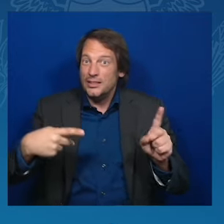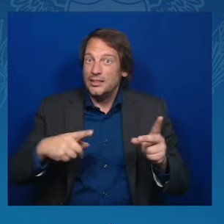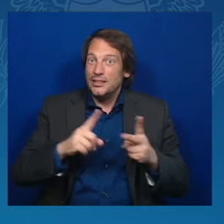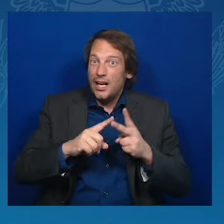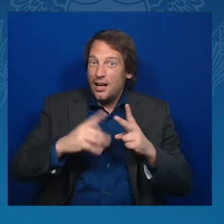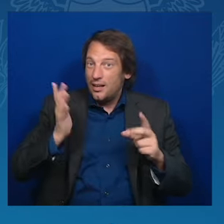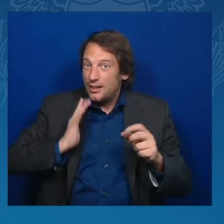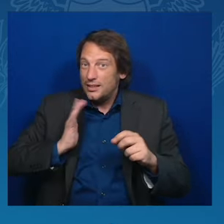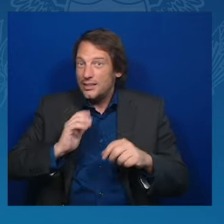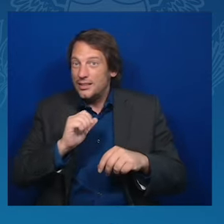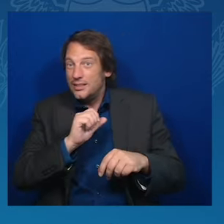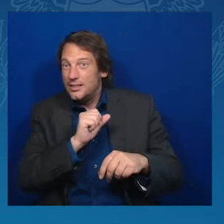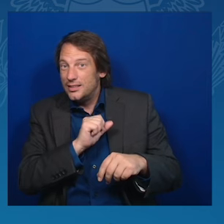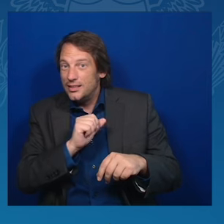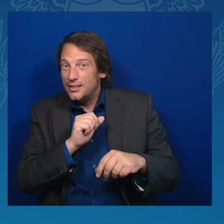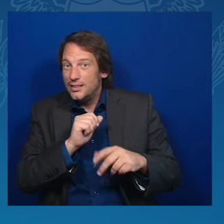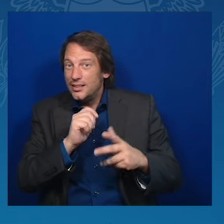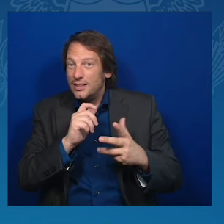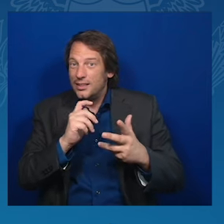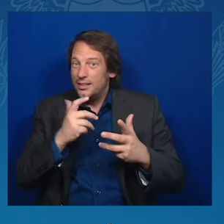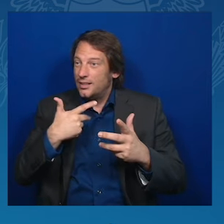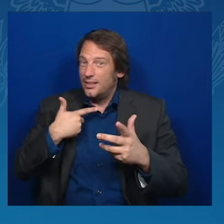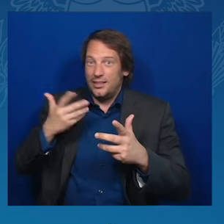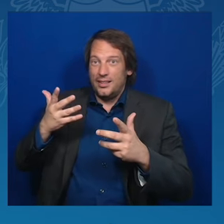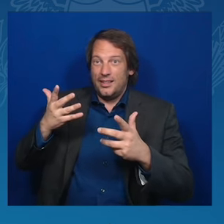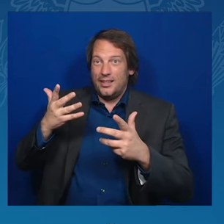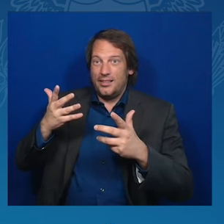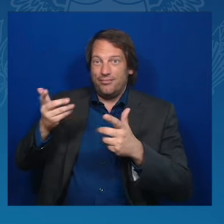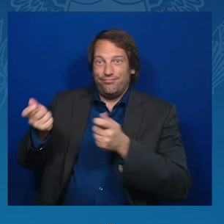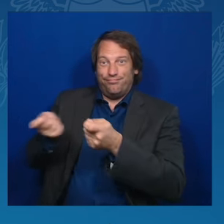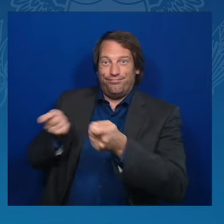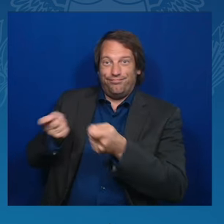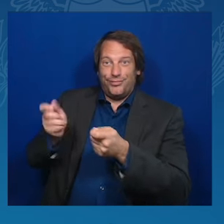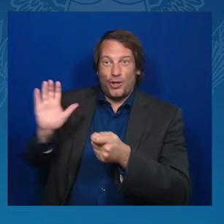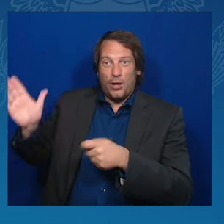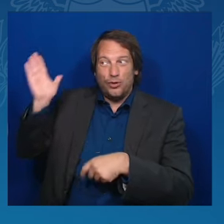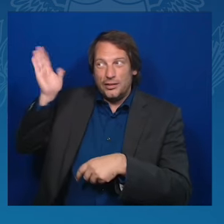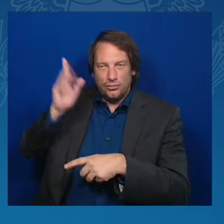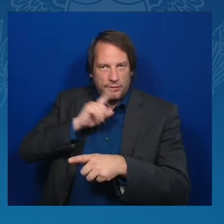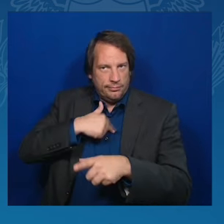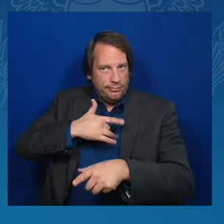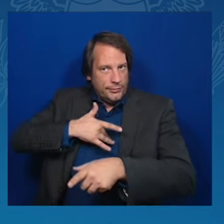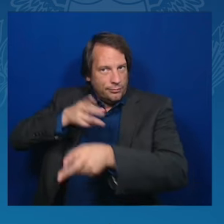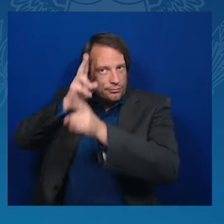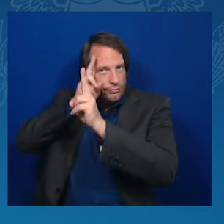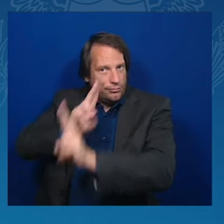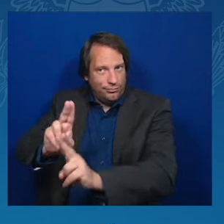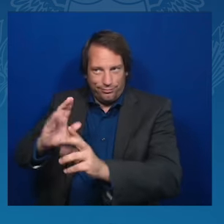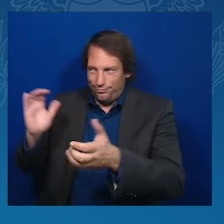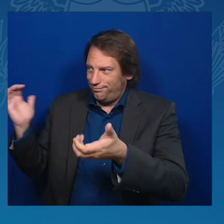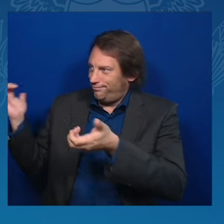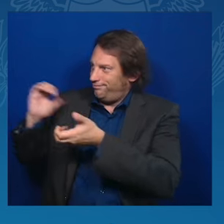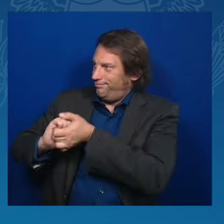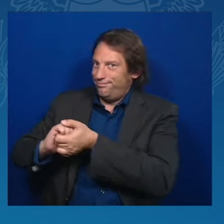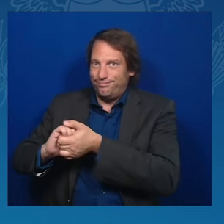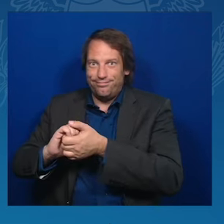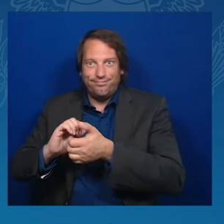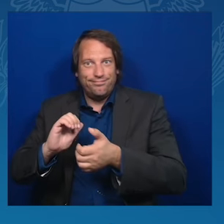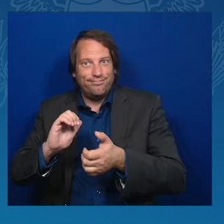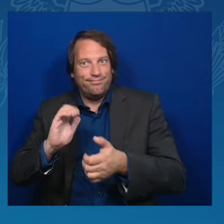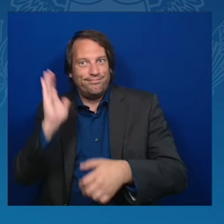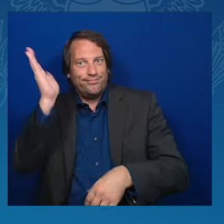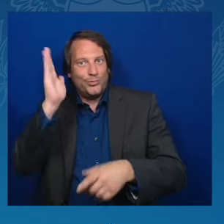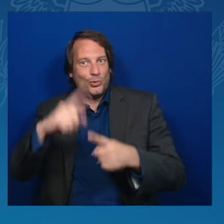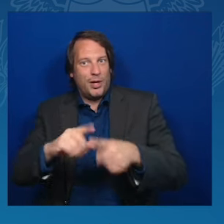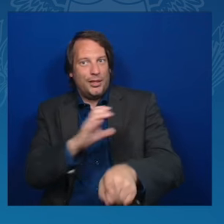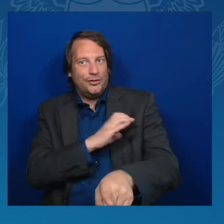co-chairing your presentation to the joint session of Congress, and you made quite clear that Japan will continue to